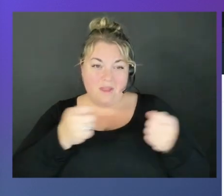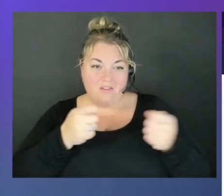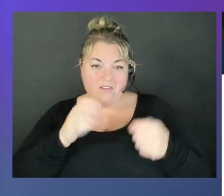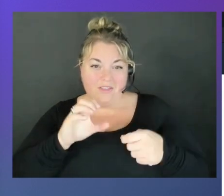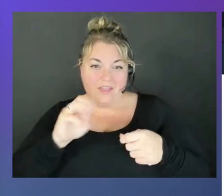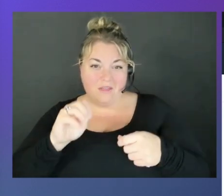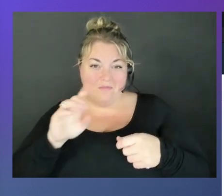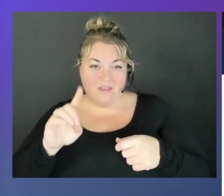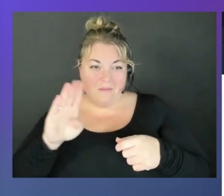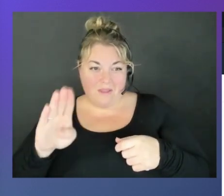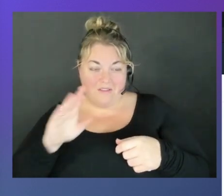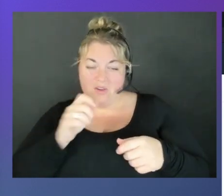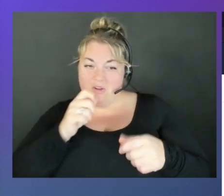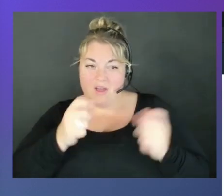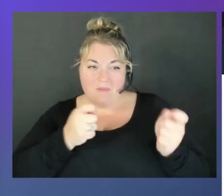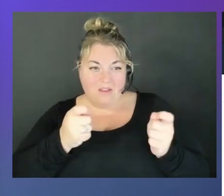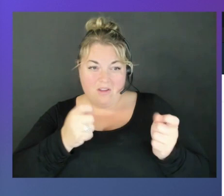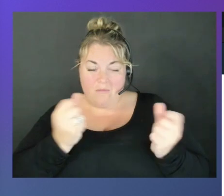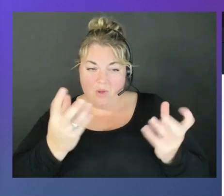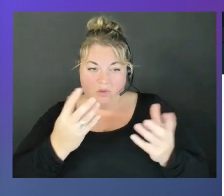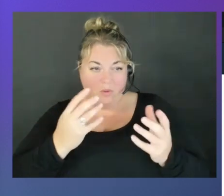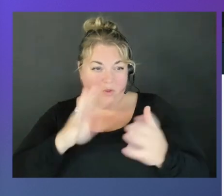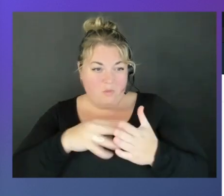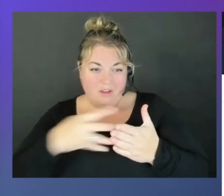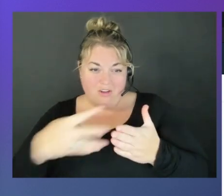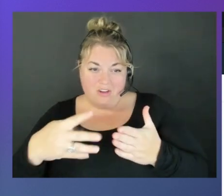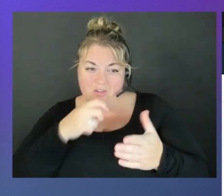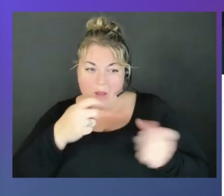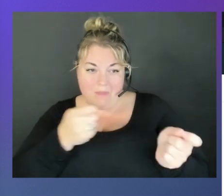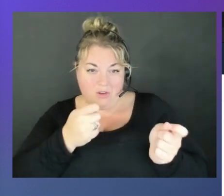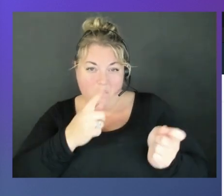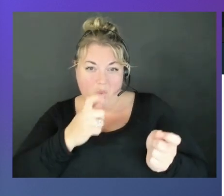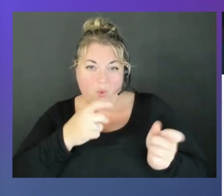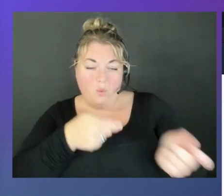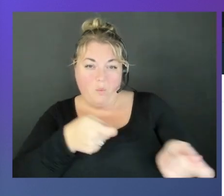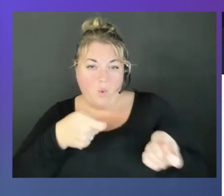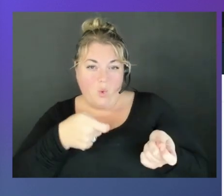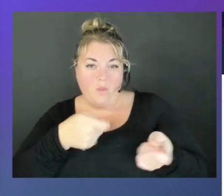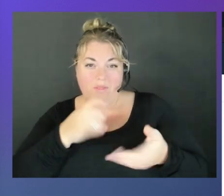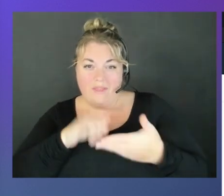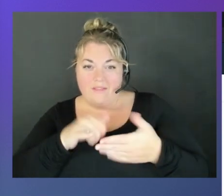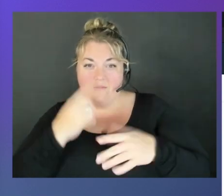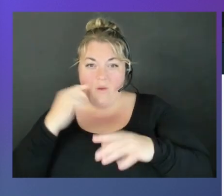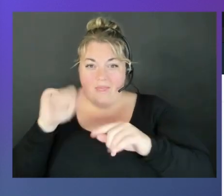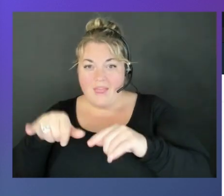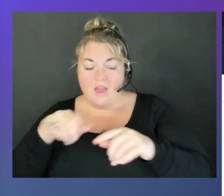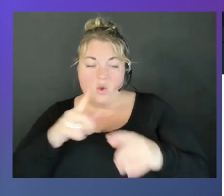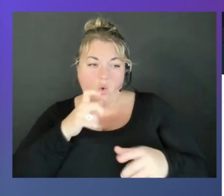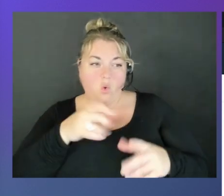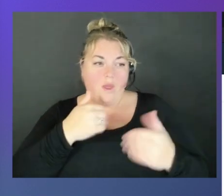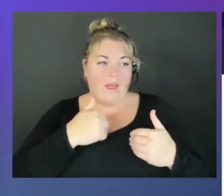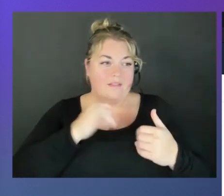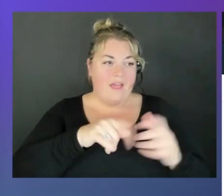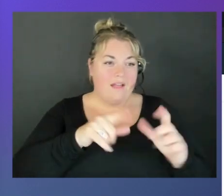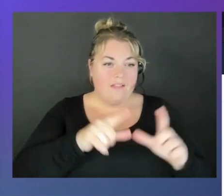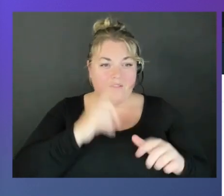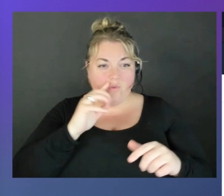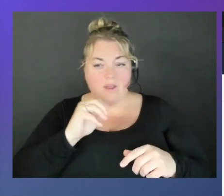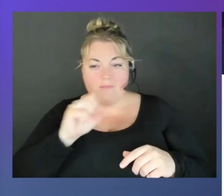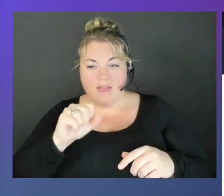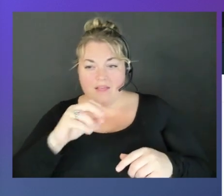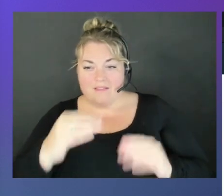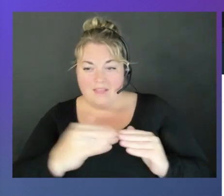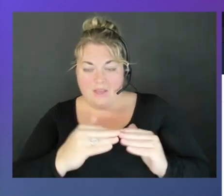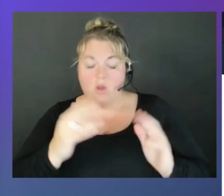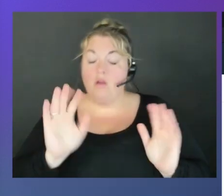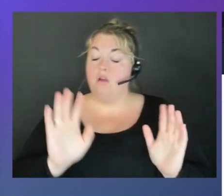you're not managing multiple spreadsheets, you're not managing, hey, who pulled a cal for this? Hey, who's got a per seat license for MS SQL?